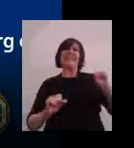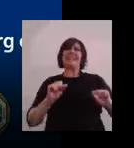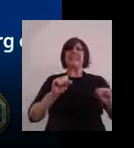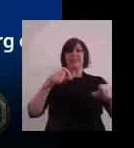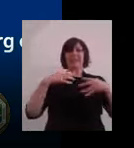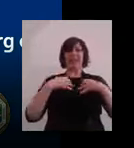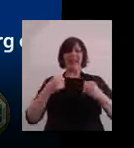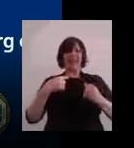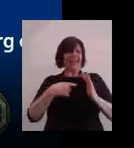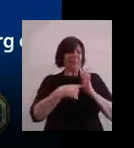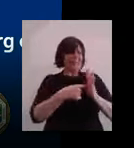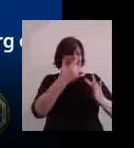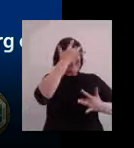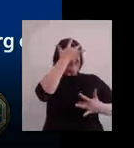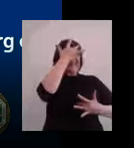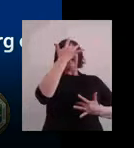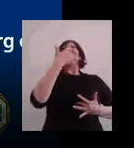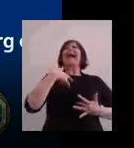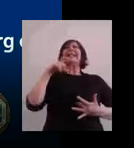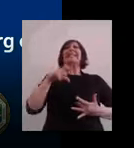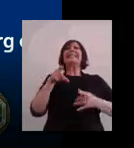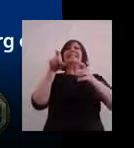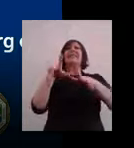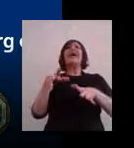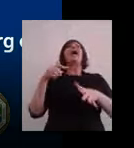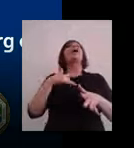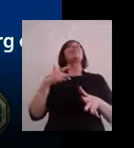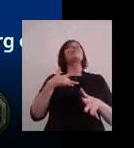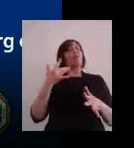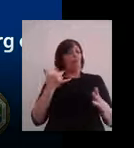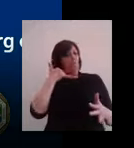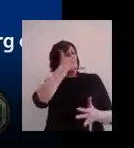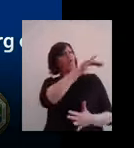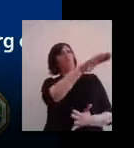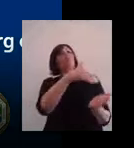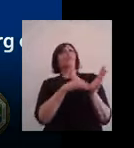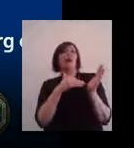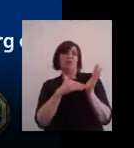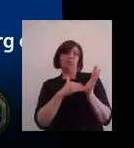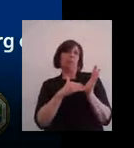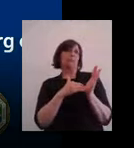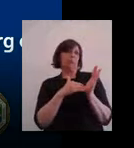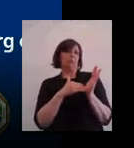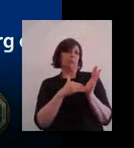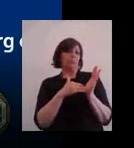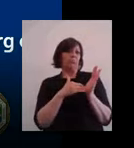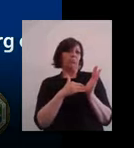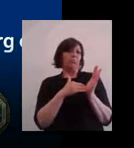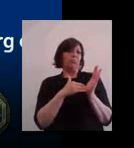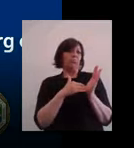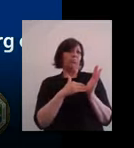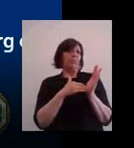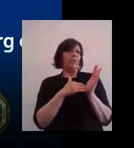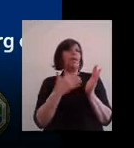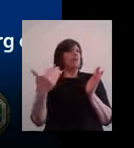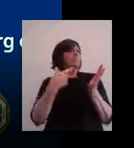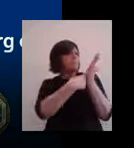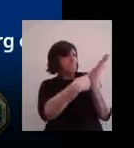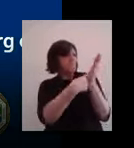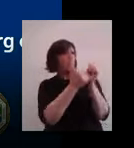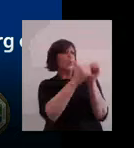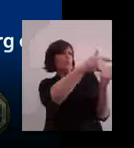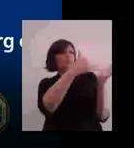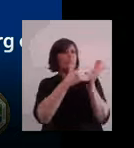to get a test, they should still contact their healthcare provider and review their symptoms with their healthcare provider and